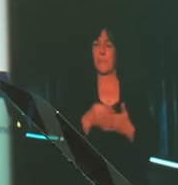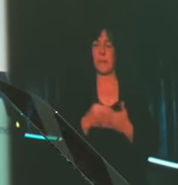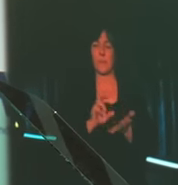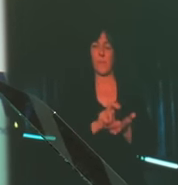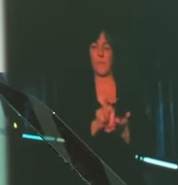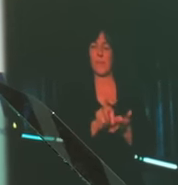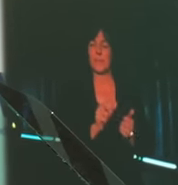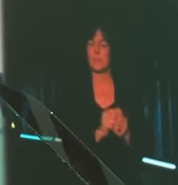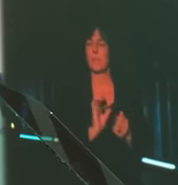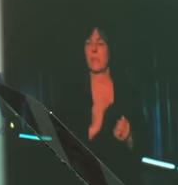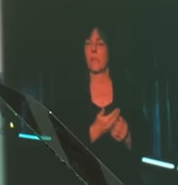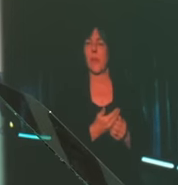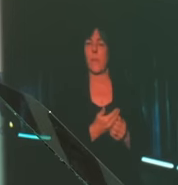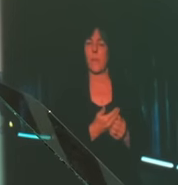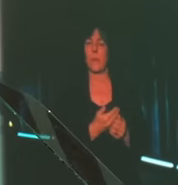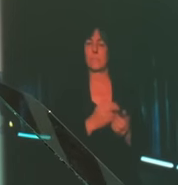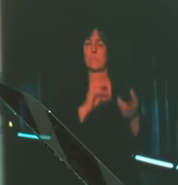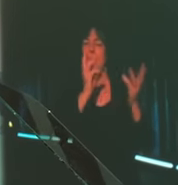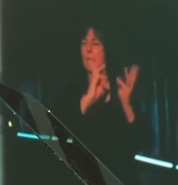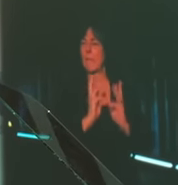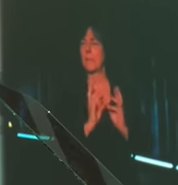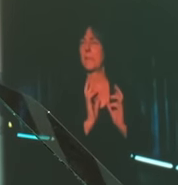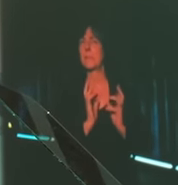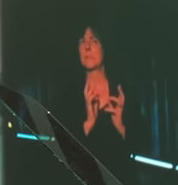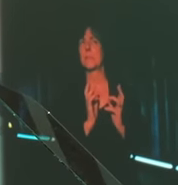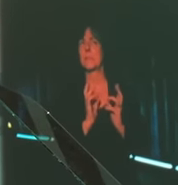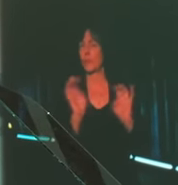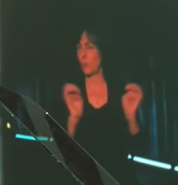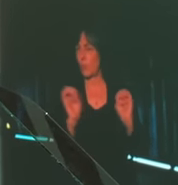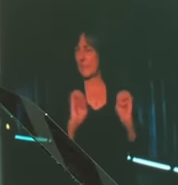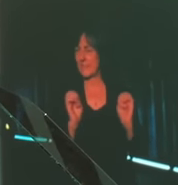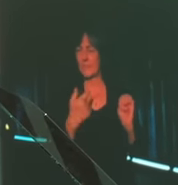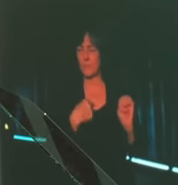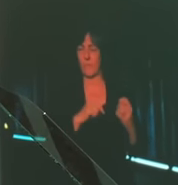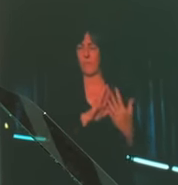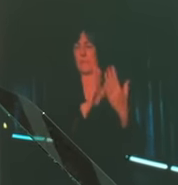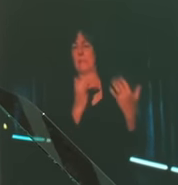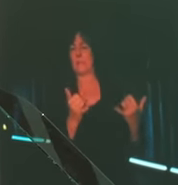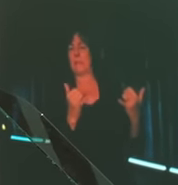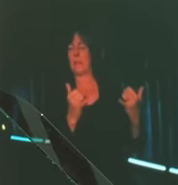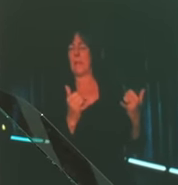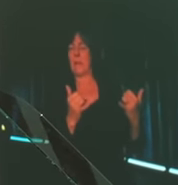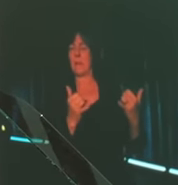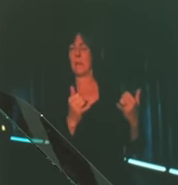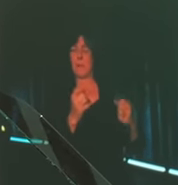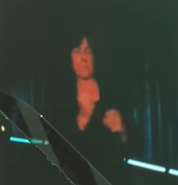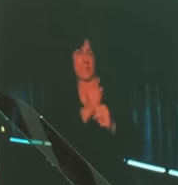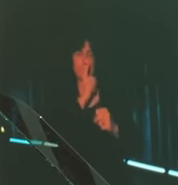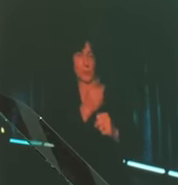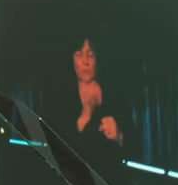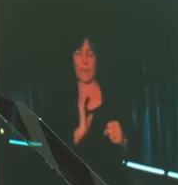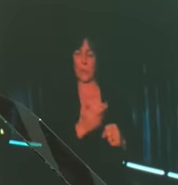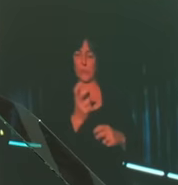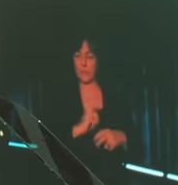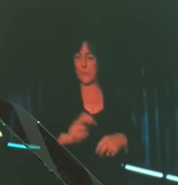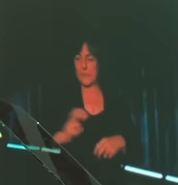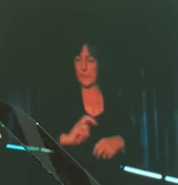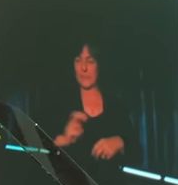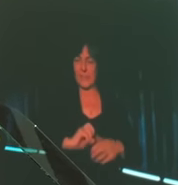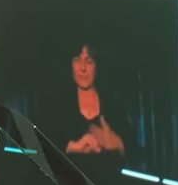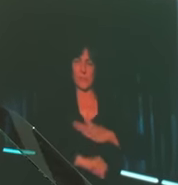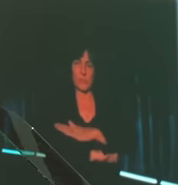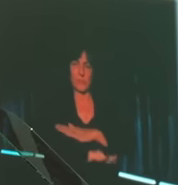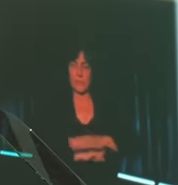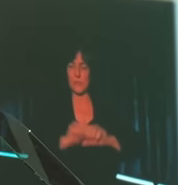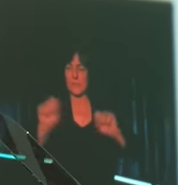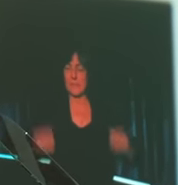in our climate crisis that we're facing and make sure that our transportation infrastructure systems